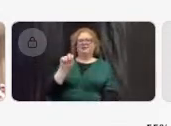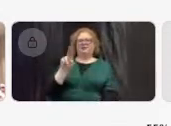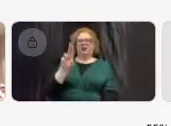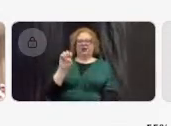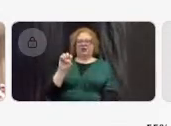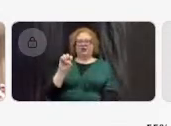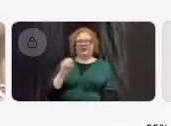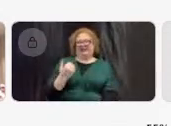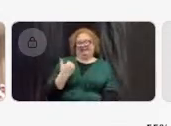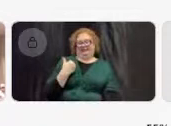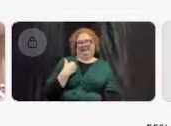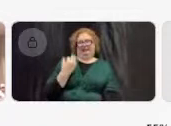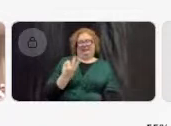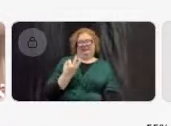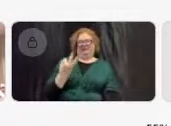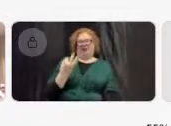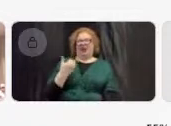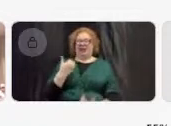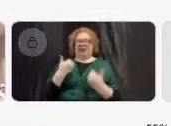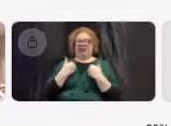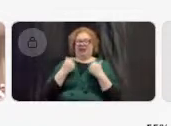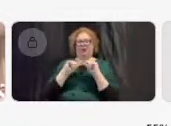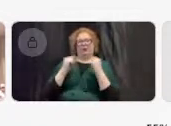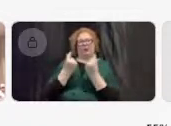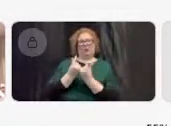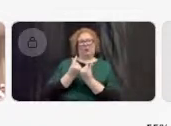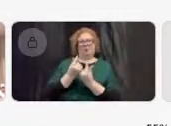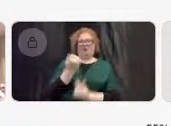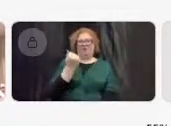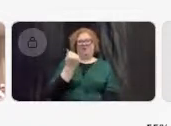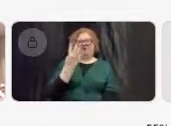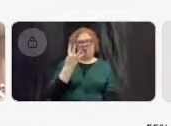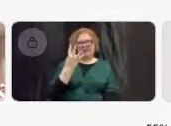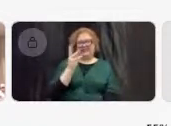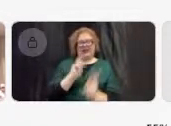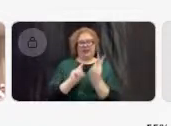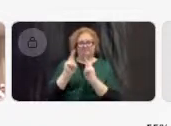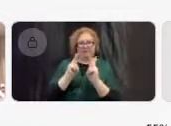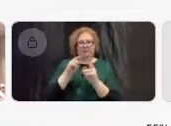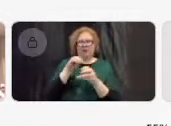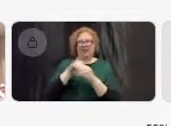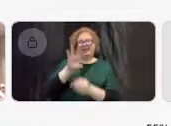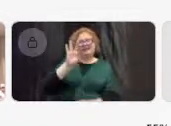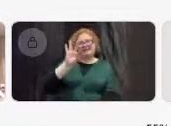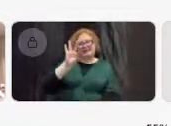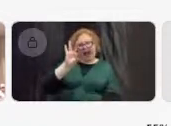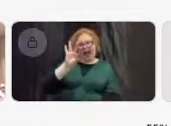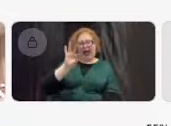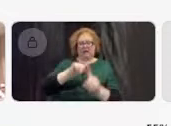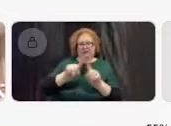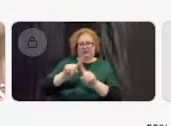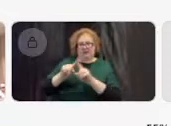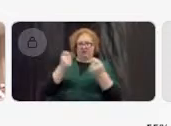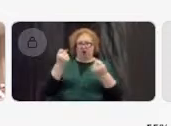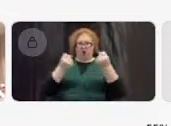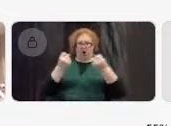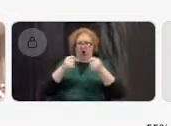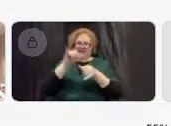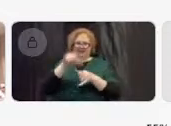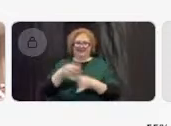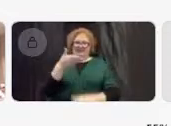group of at least 14 people and 9 cars stayed there, blocking his driveway, and he lives